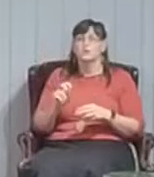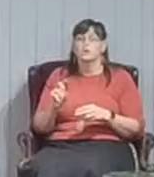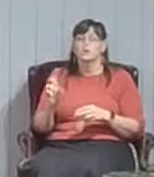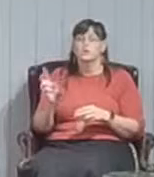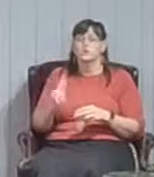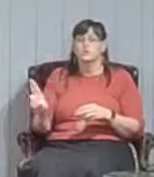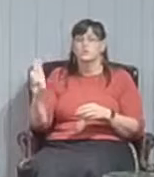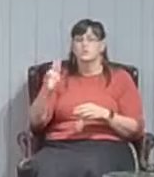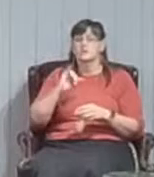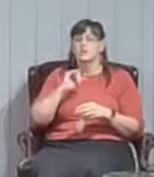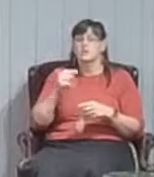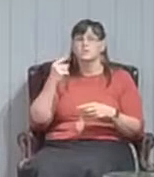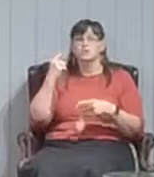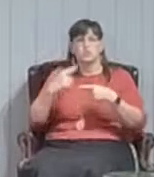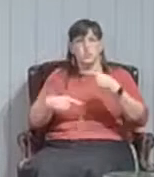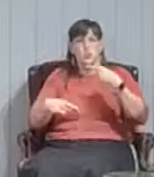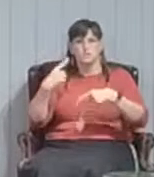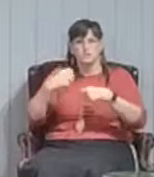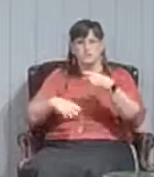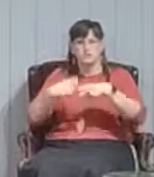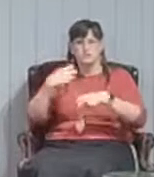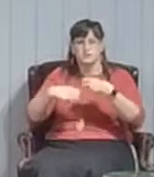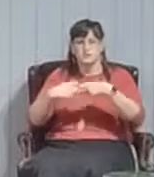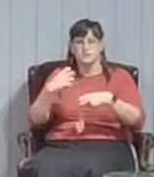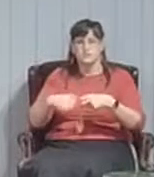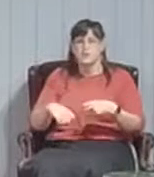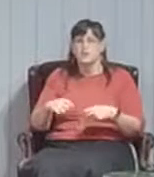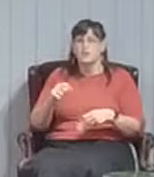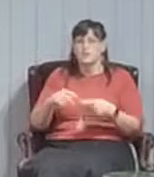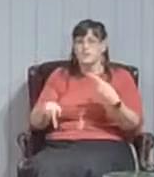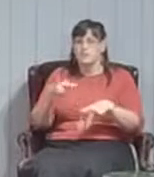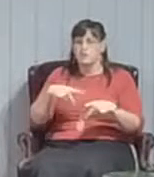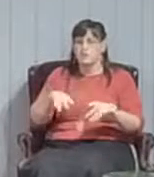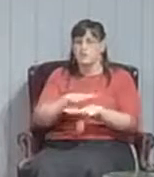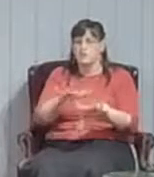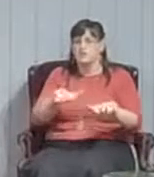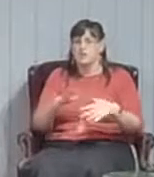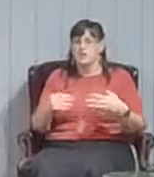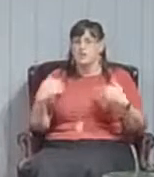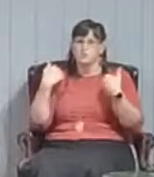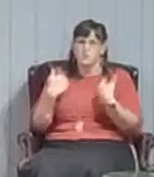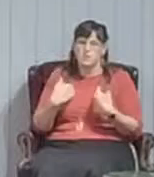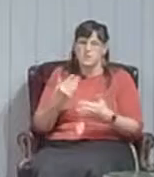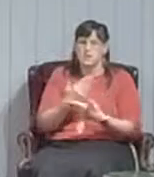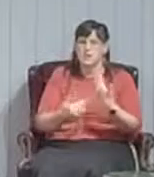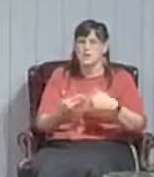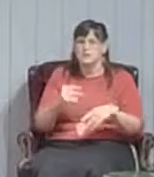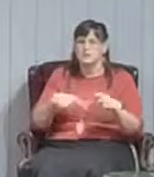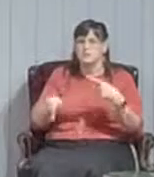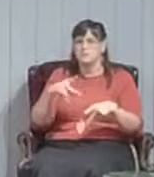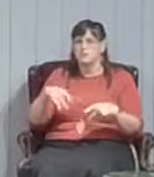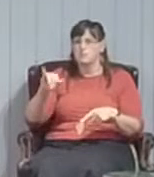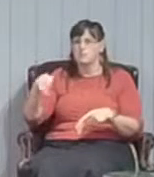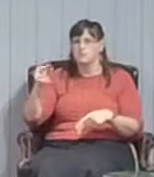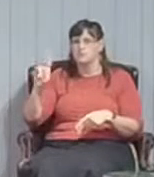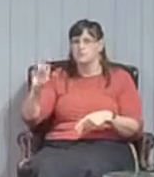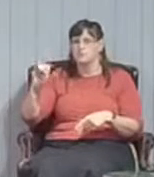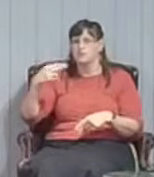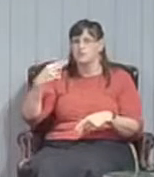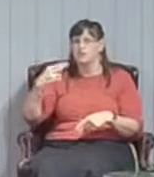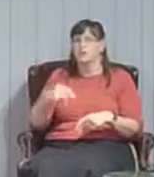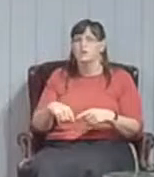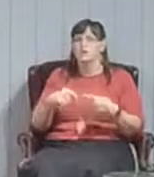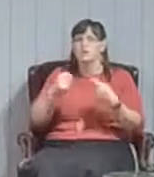number 4. "Then the people of the land weakened the hands of the people of Judah and troubled them in building," and troubled there. In other words,